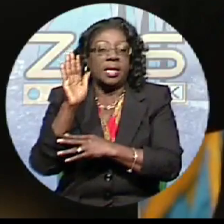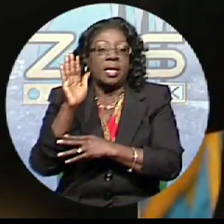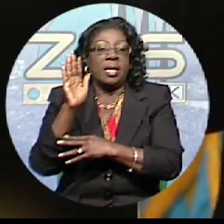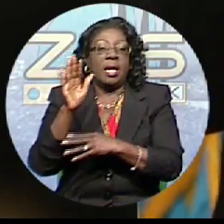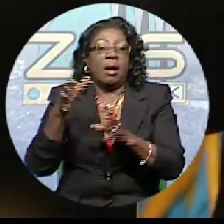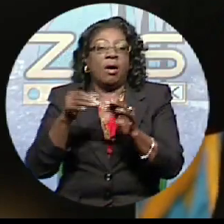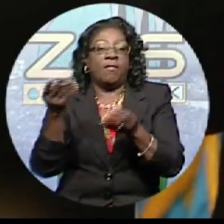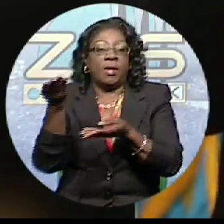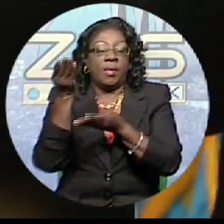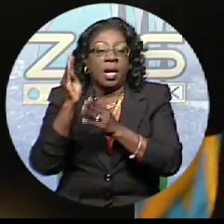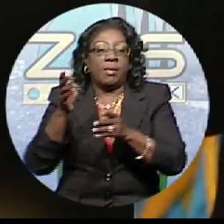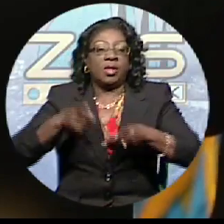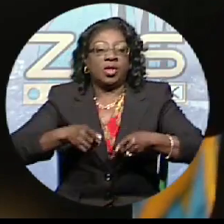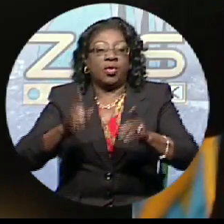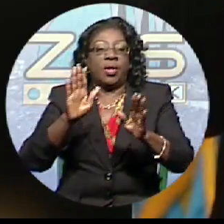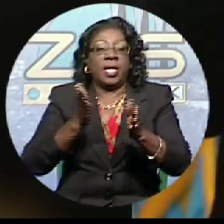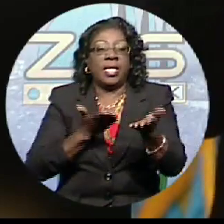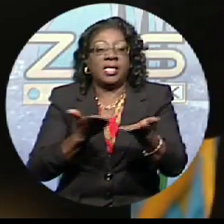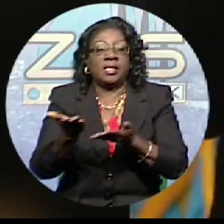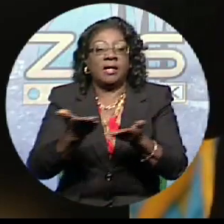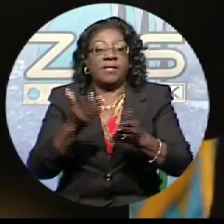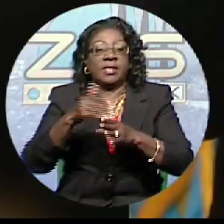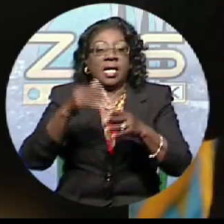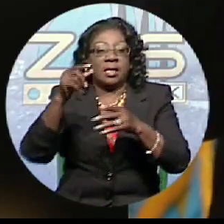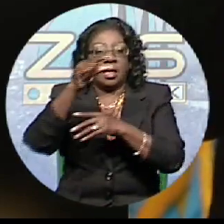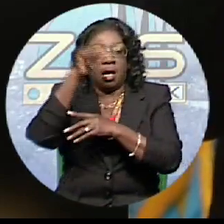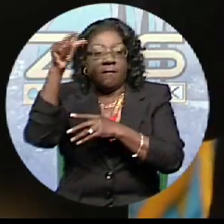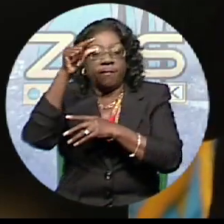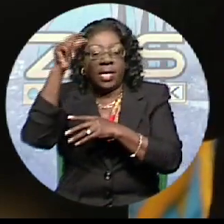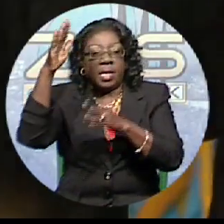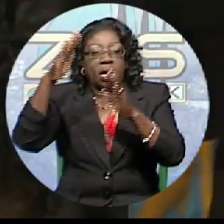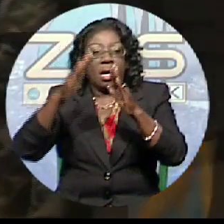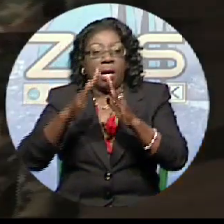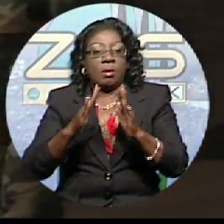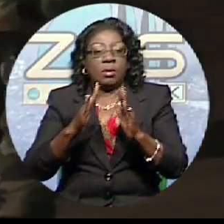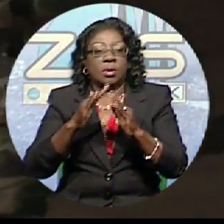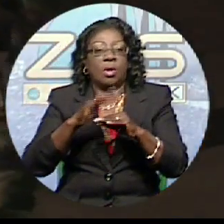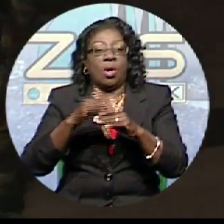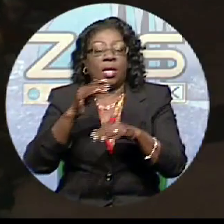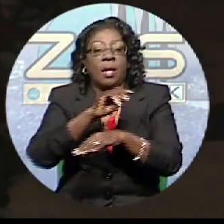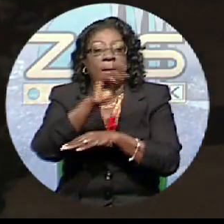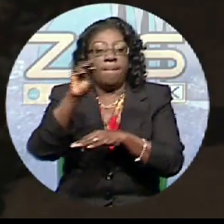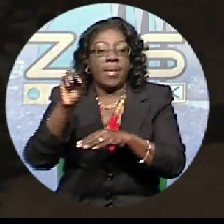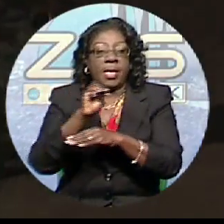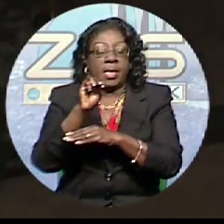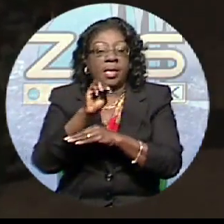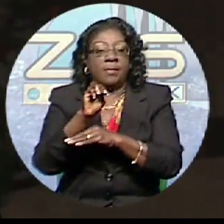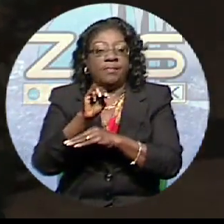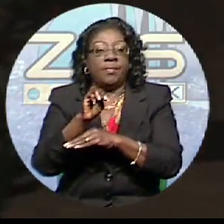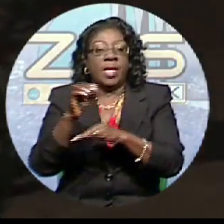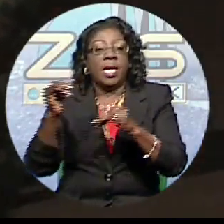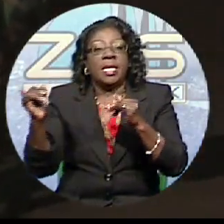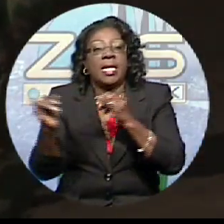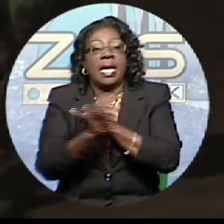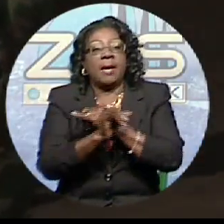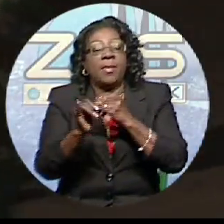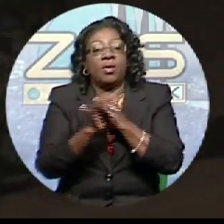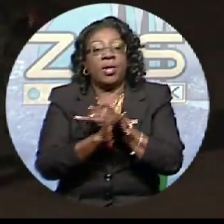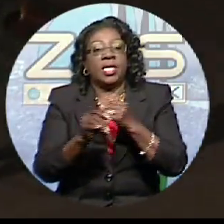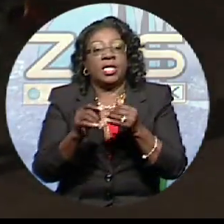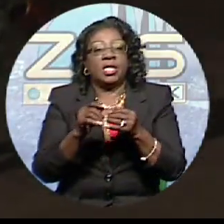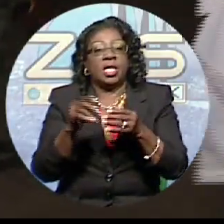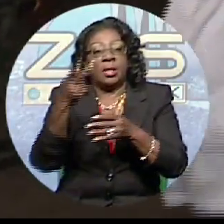as the Chief Justice, during a ceremony at Government House on Monday. New immigration policy to impact foreign students